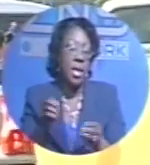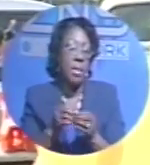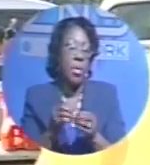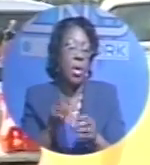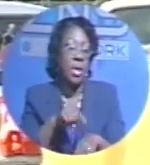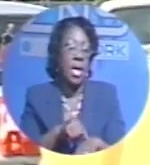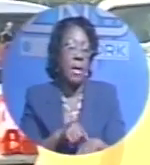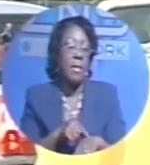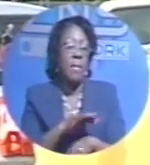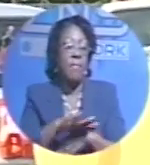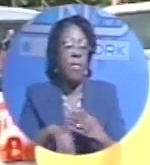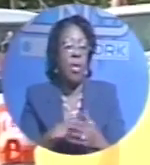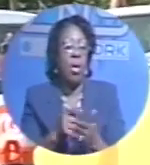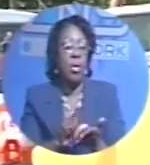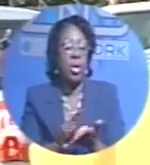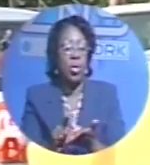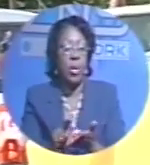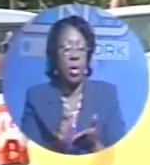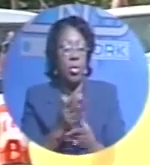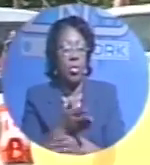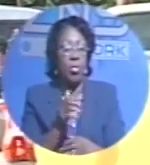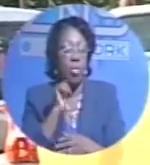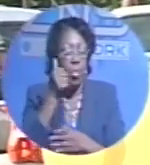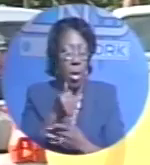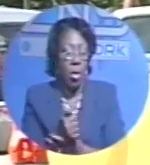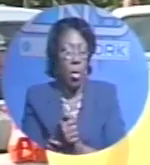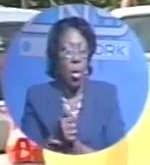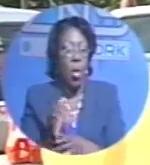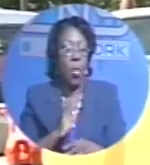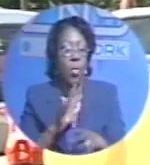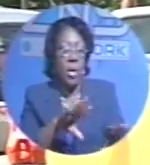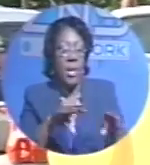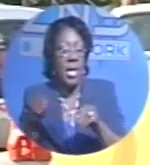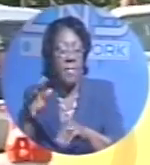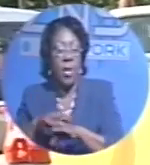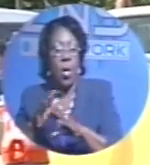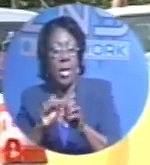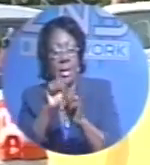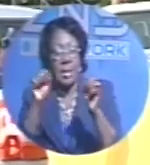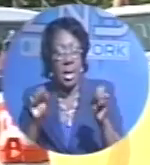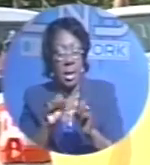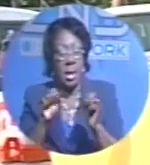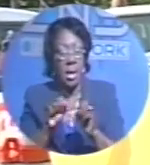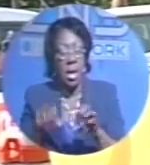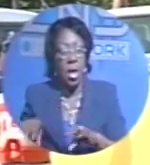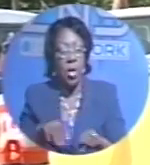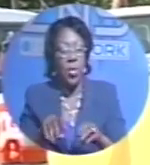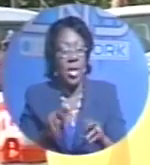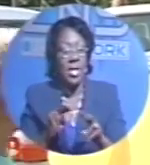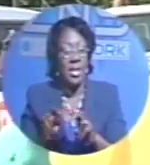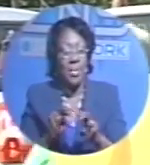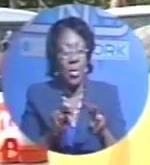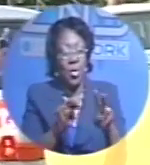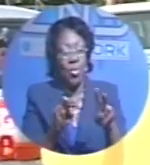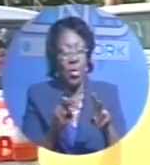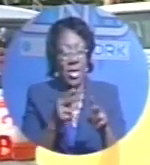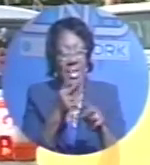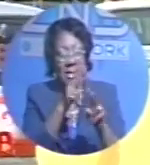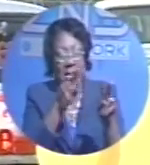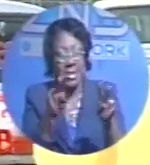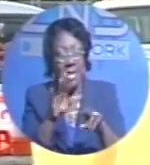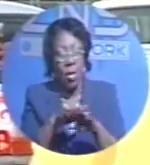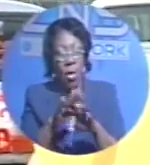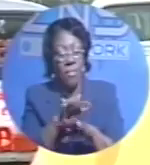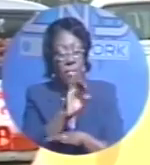be here in the park through tomorrow. We'll be leaving Saturday. We're going to do some tourist sightseeing